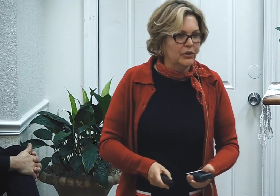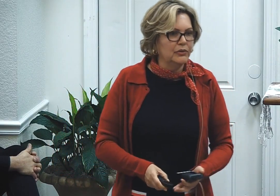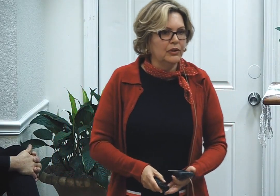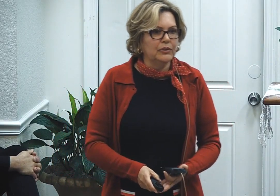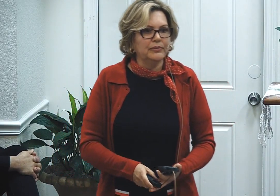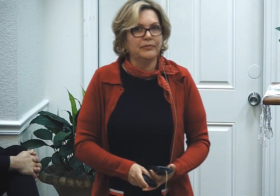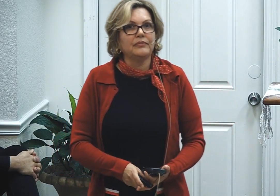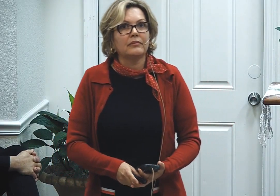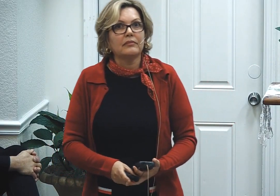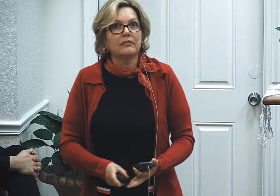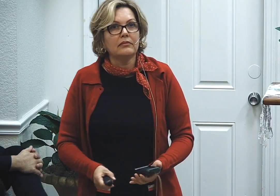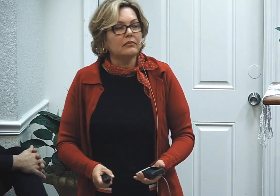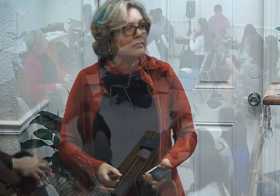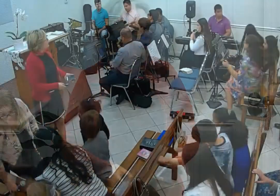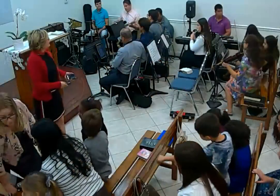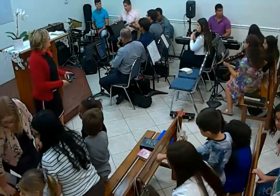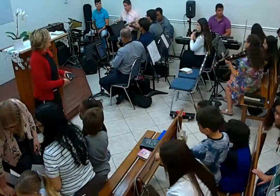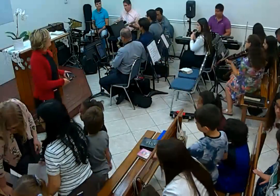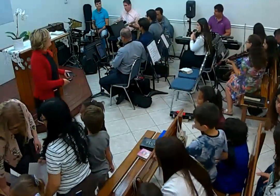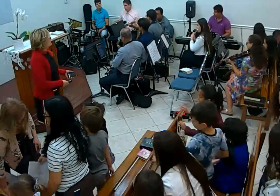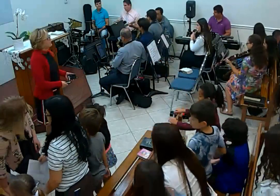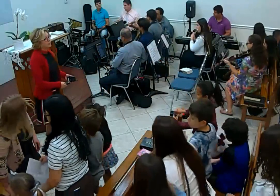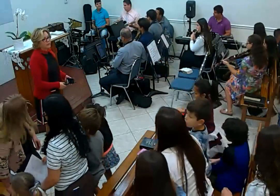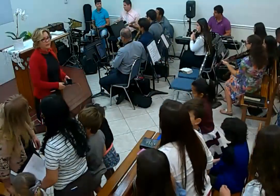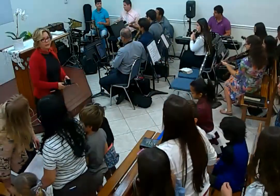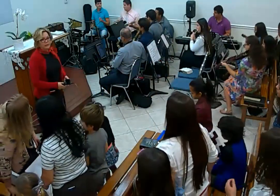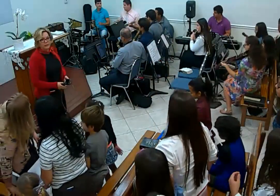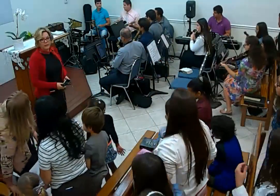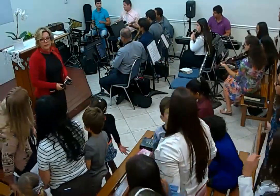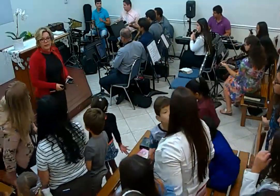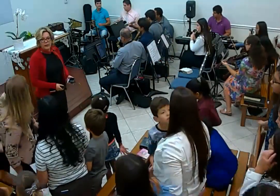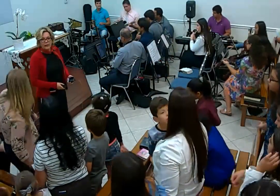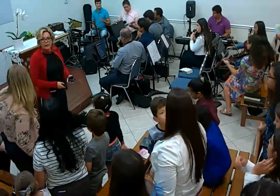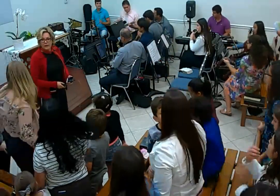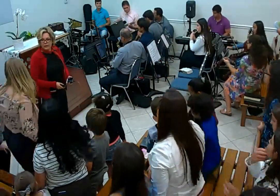So let us stand up to sing this song.